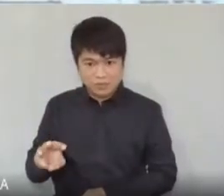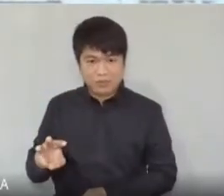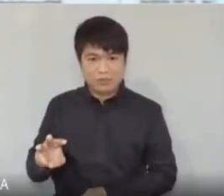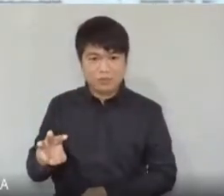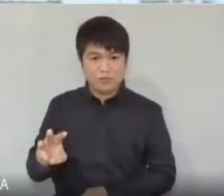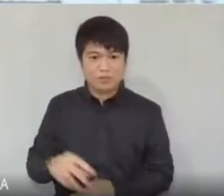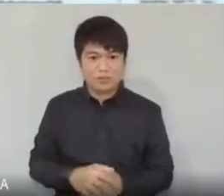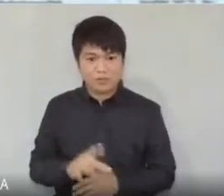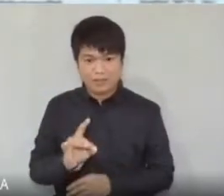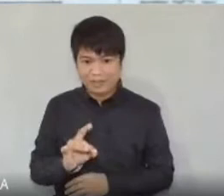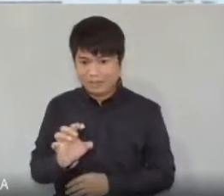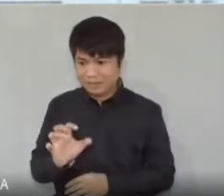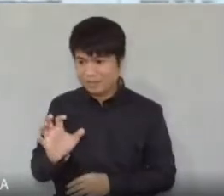our